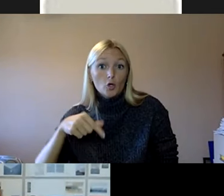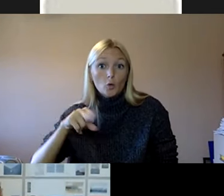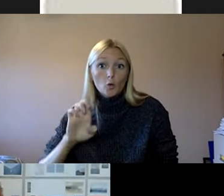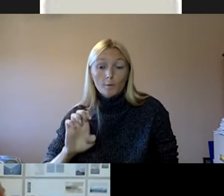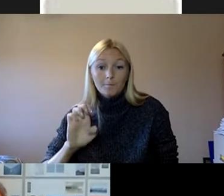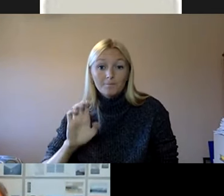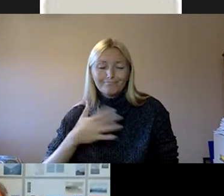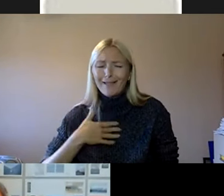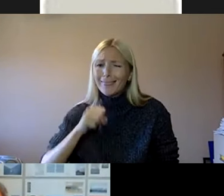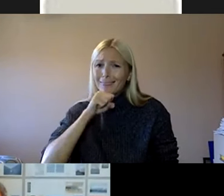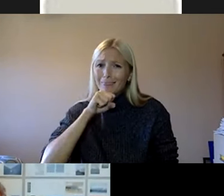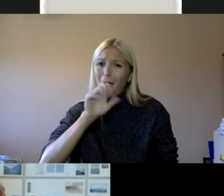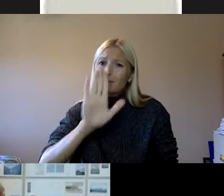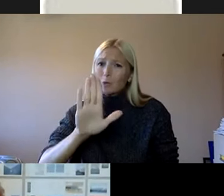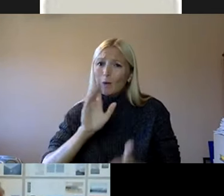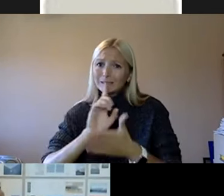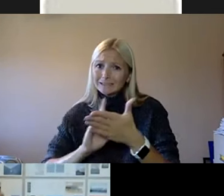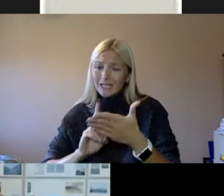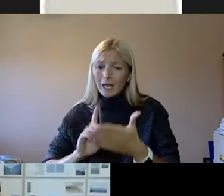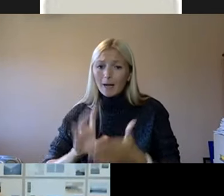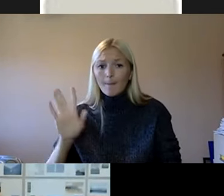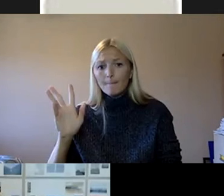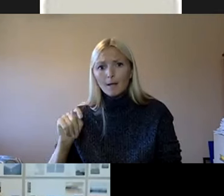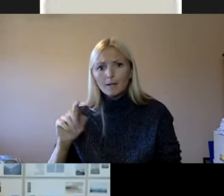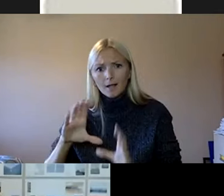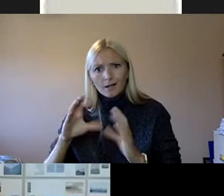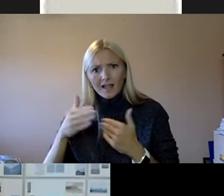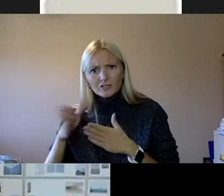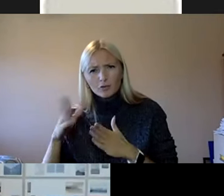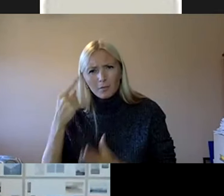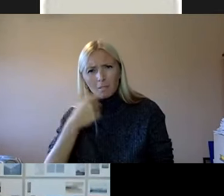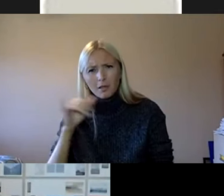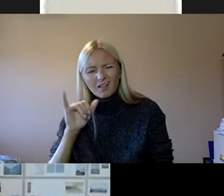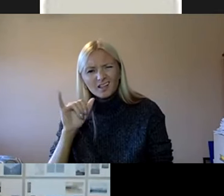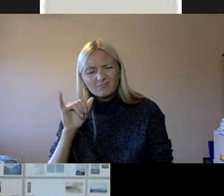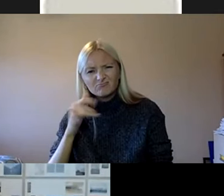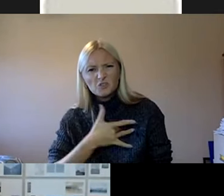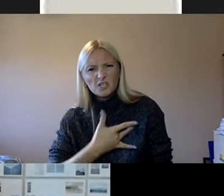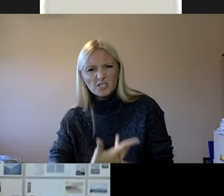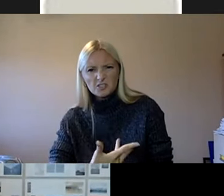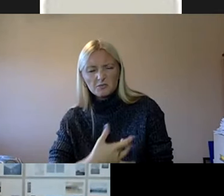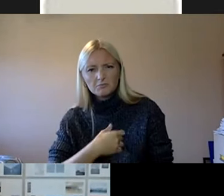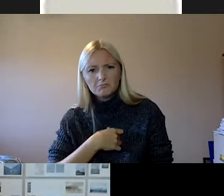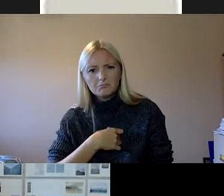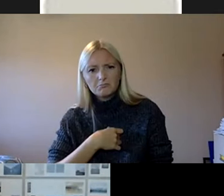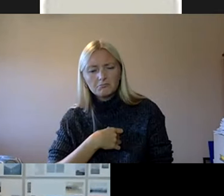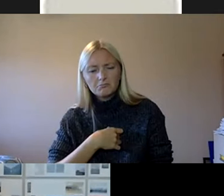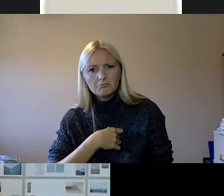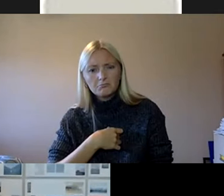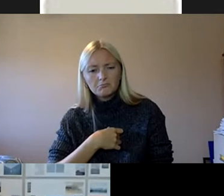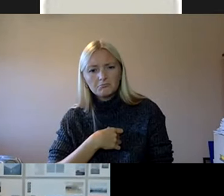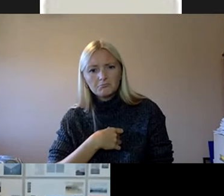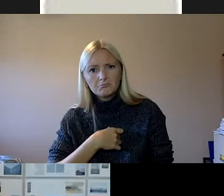he said that he loved your designs, but the classes look very like traditional design. The school itself, the